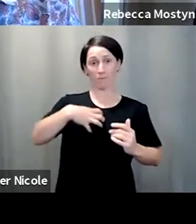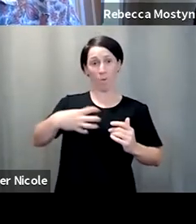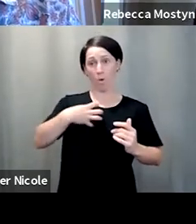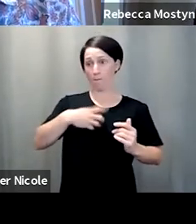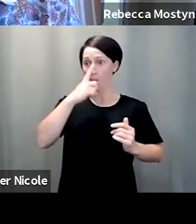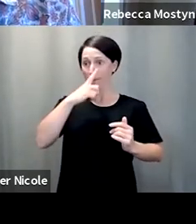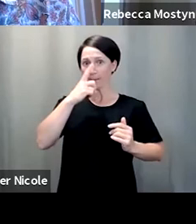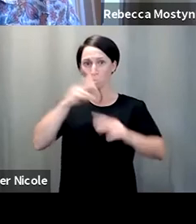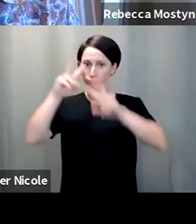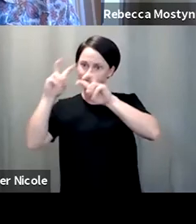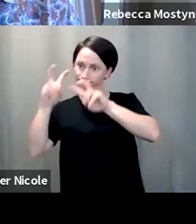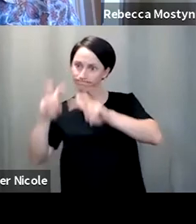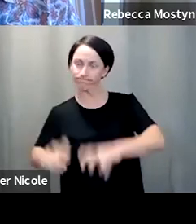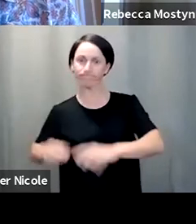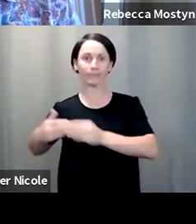to sort of